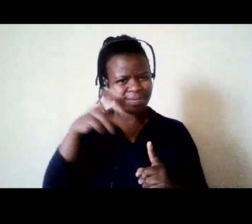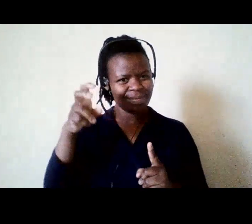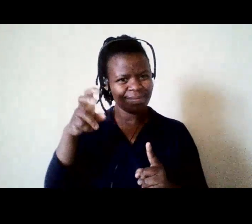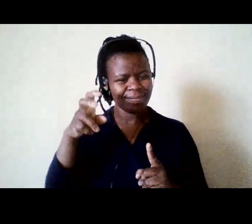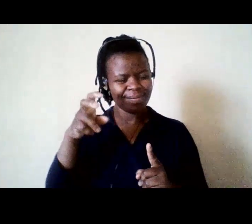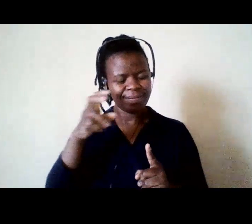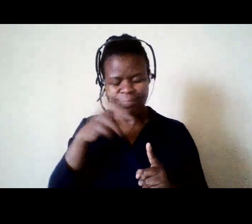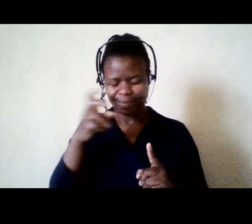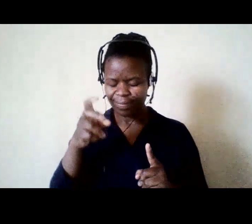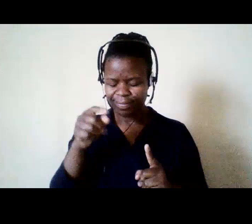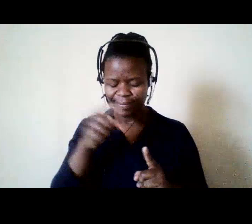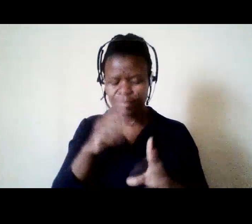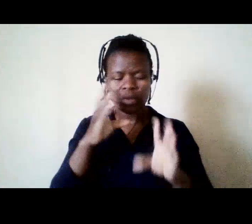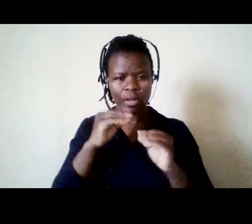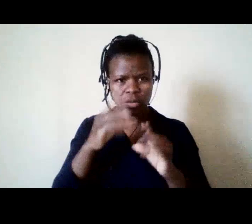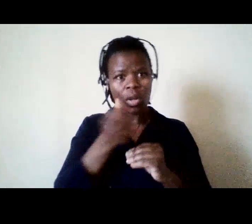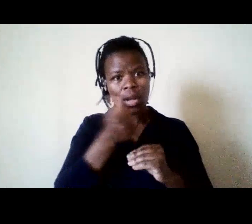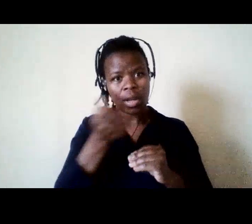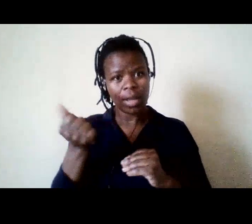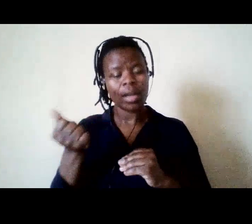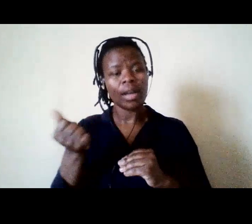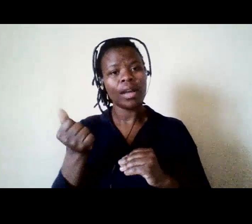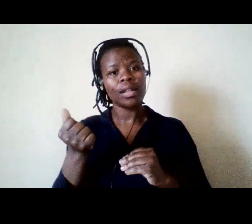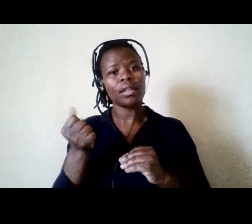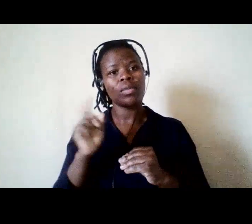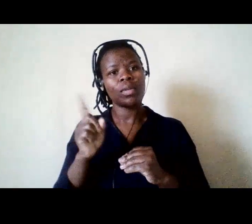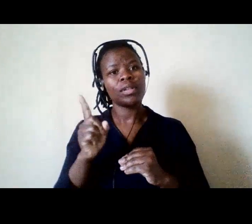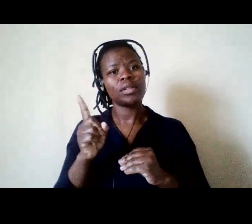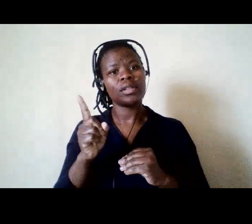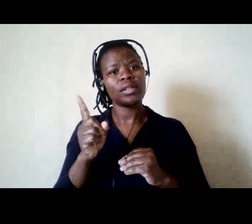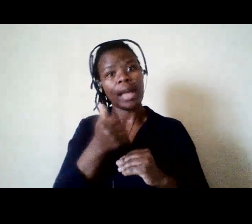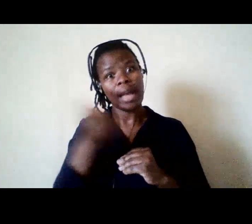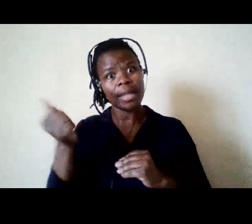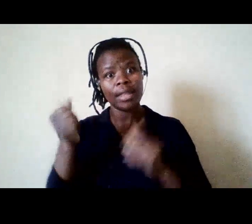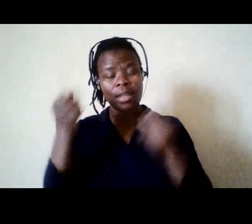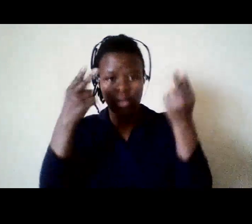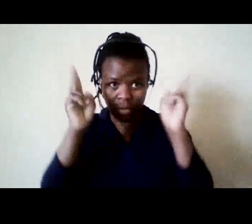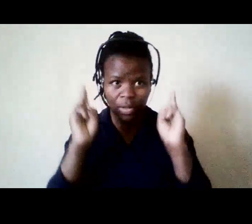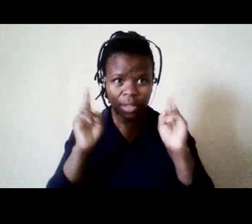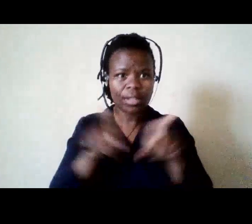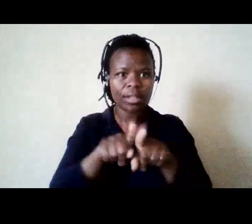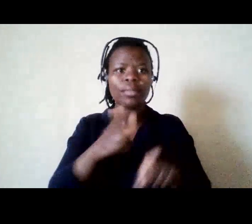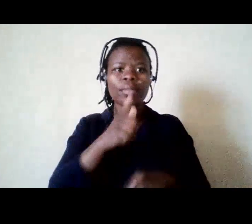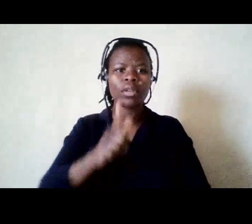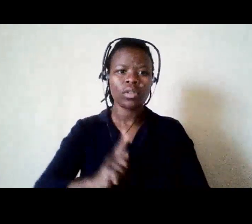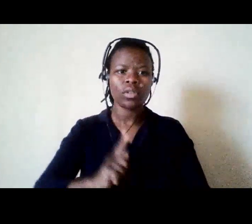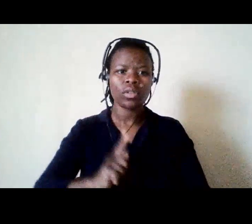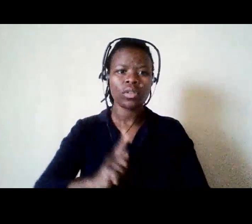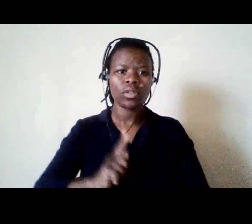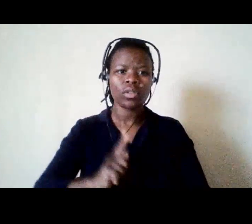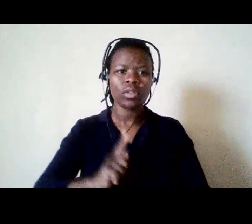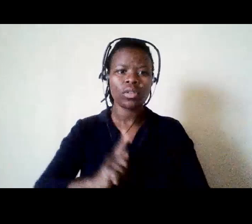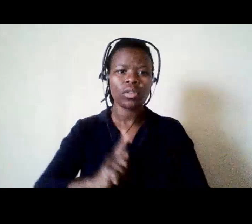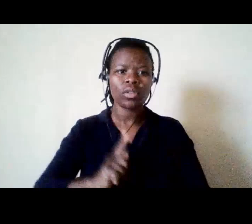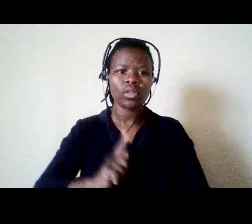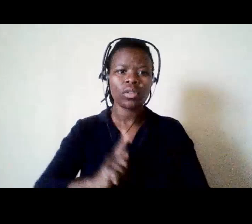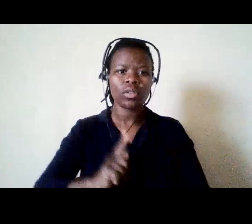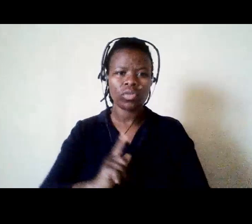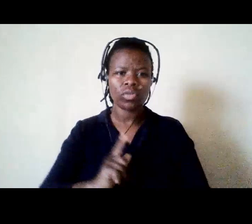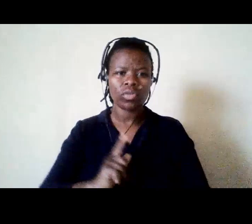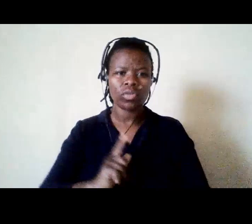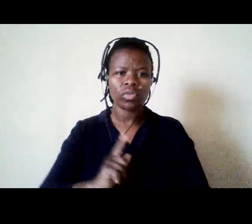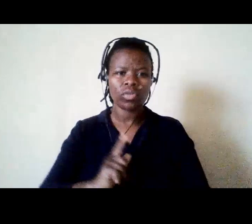campus rectors of one university, and he was telling me that what he does in his campus, he will just say, we don't